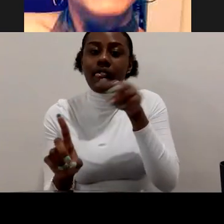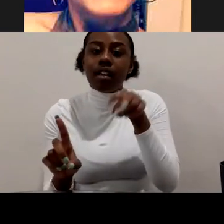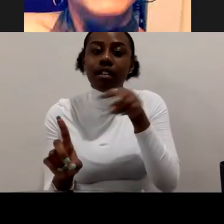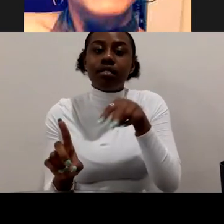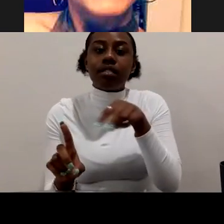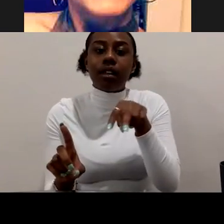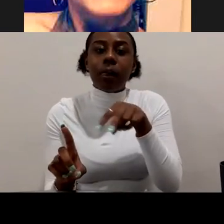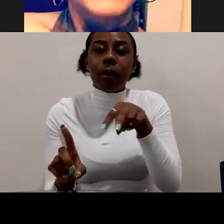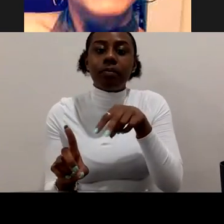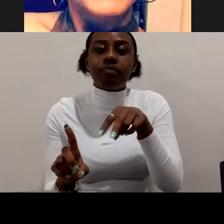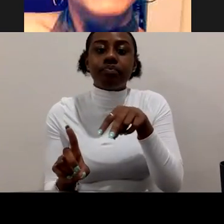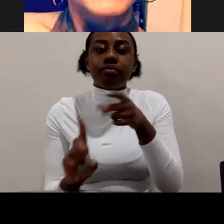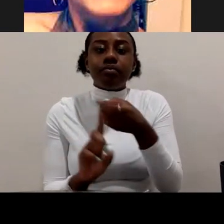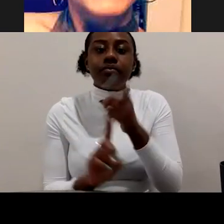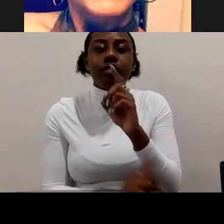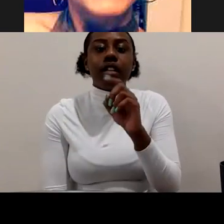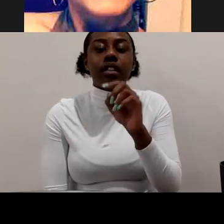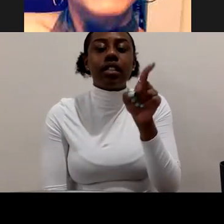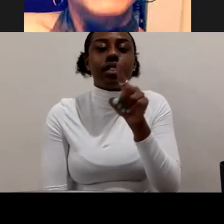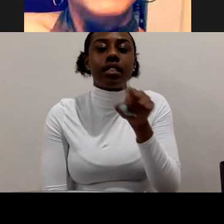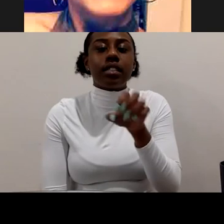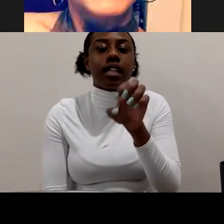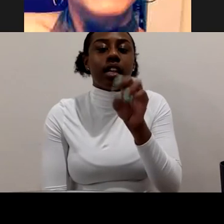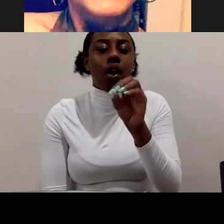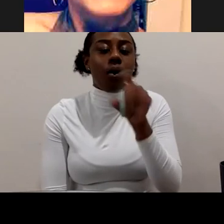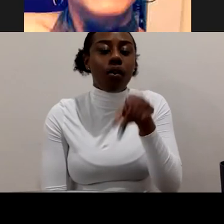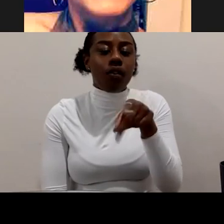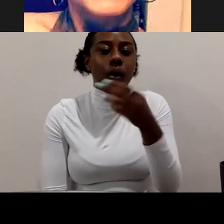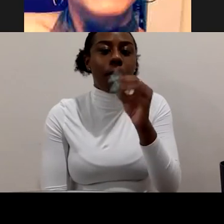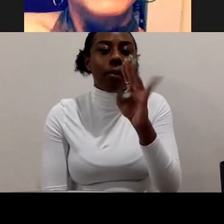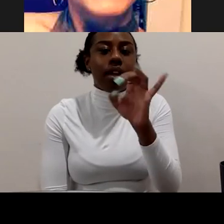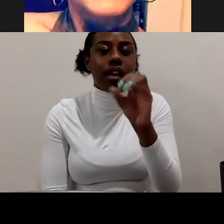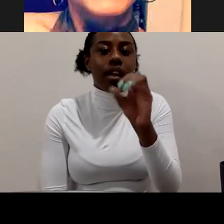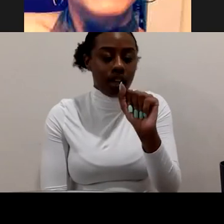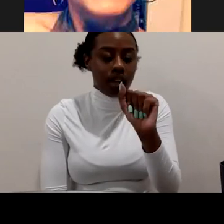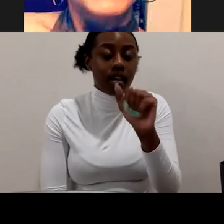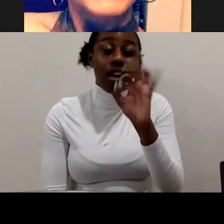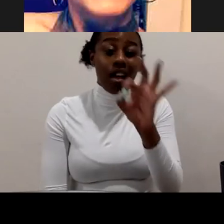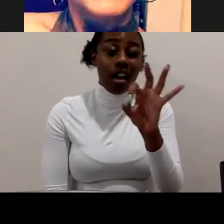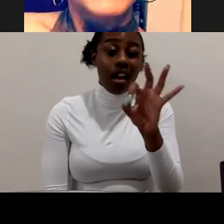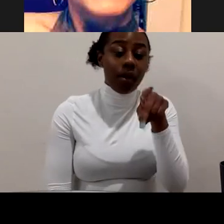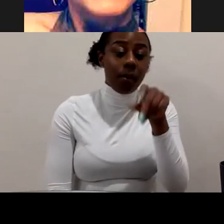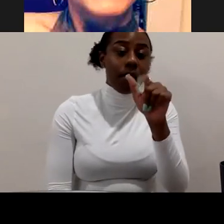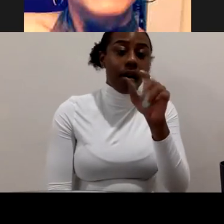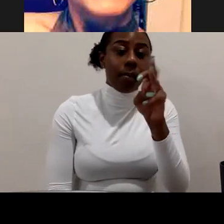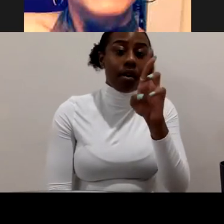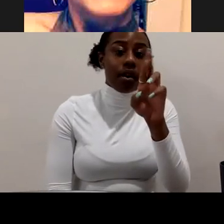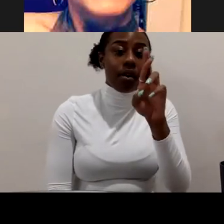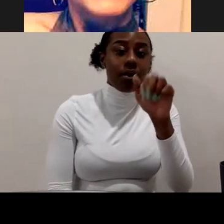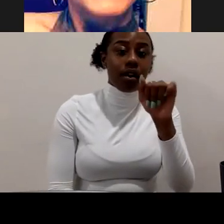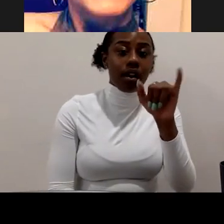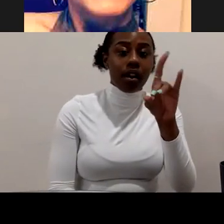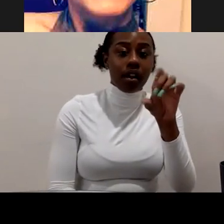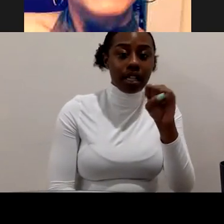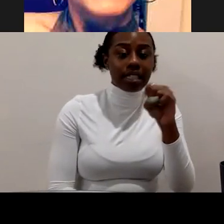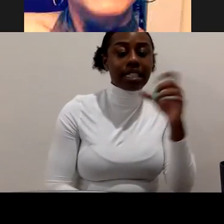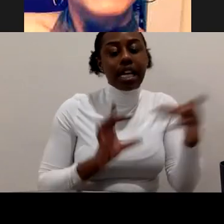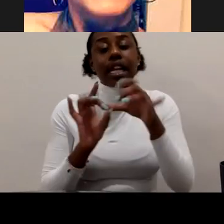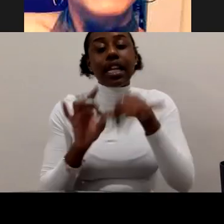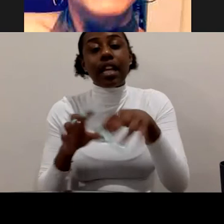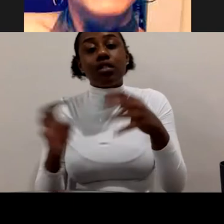the xenophobia of the Palmer raids, connecting that to the war that was happening,